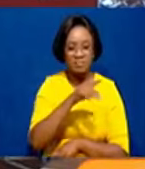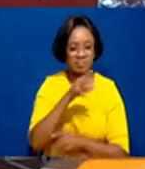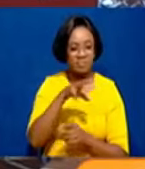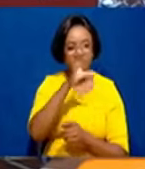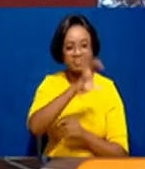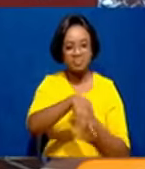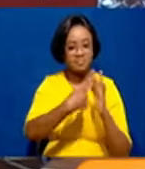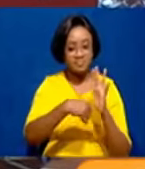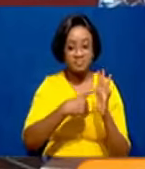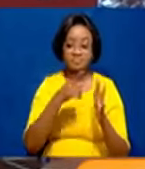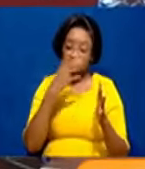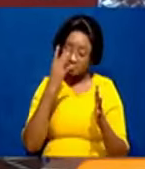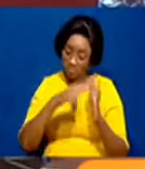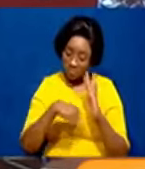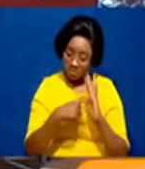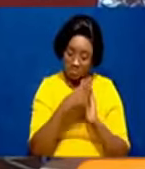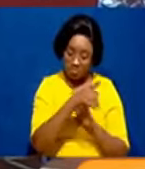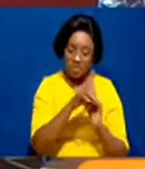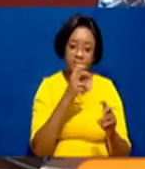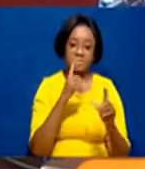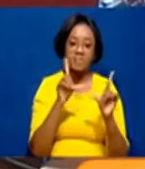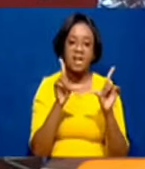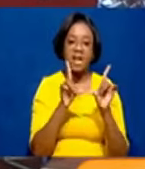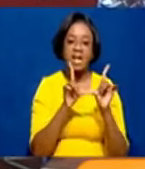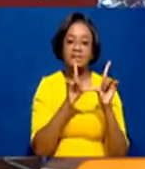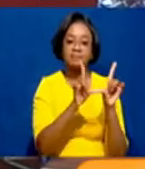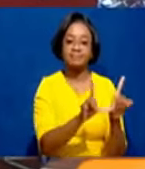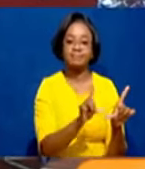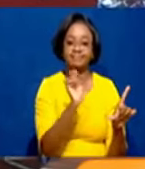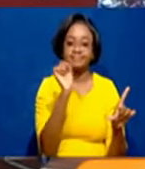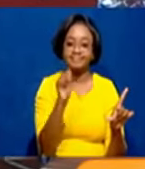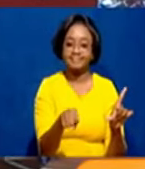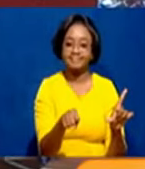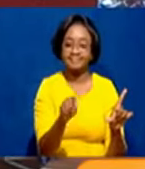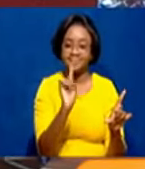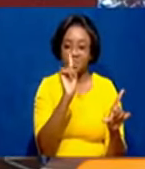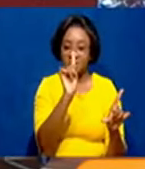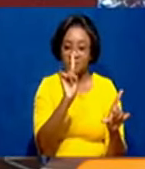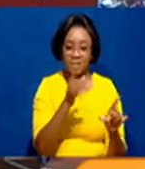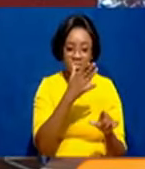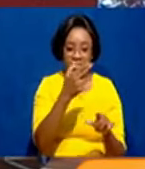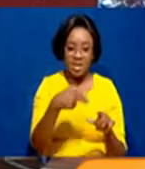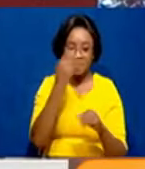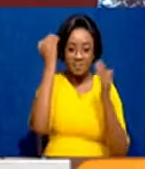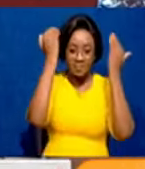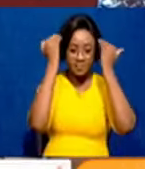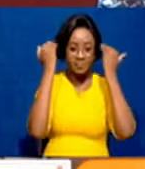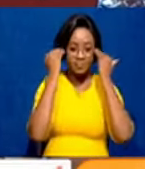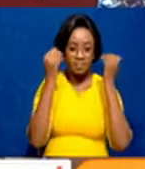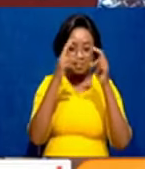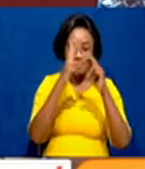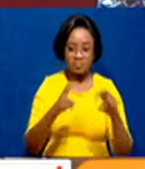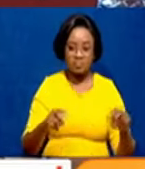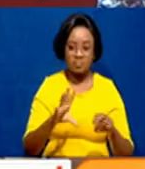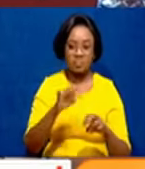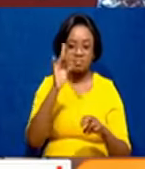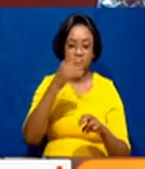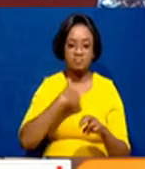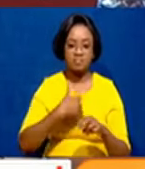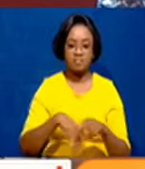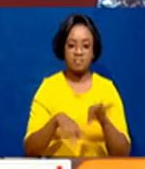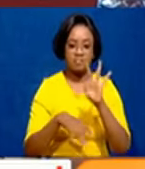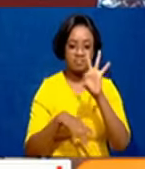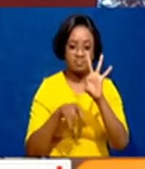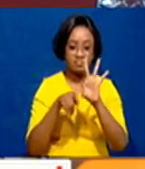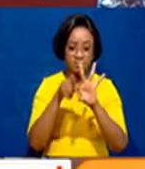facility was licensed, and I'm going to quote, how at the High Court it emerged that there were three valid